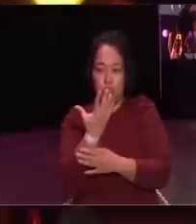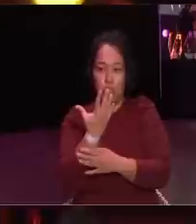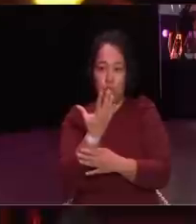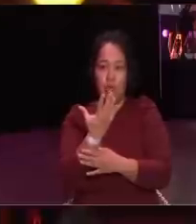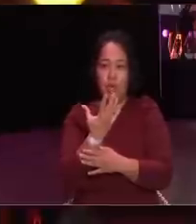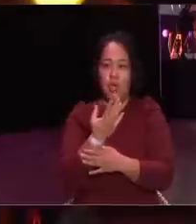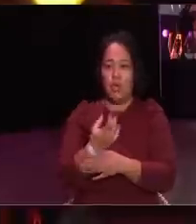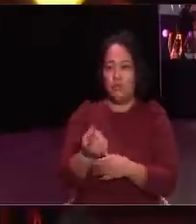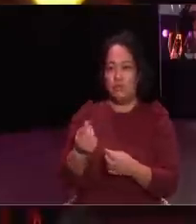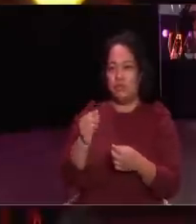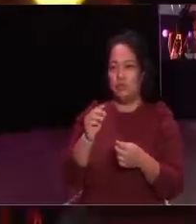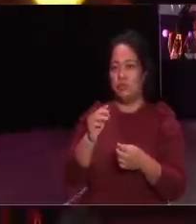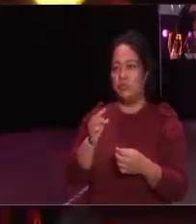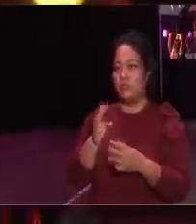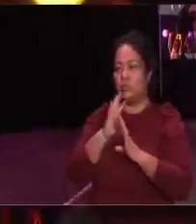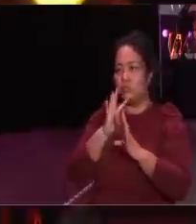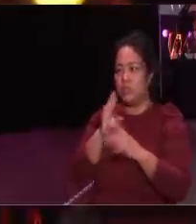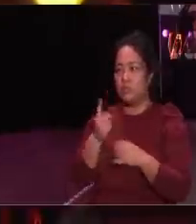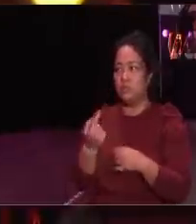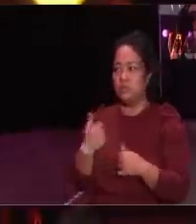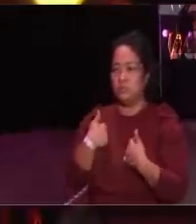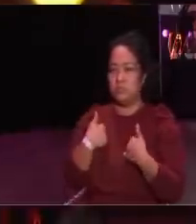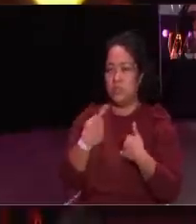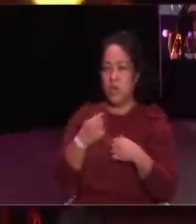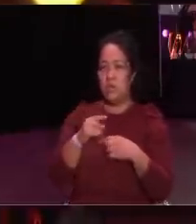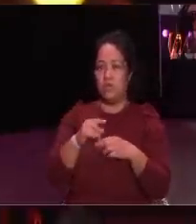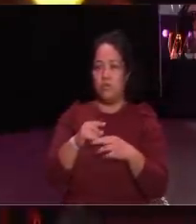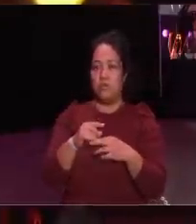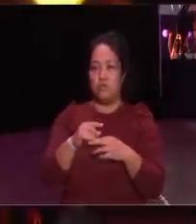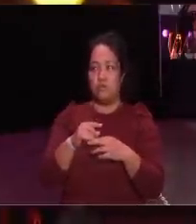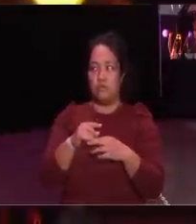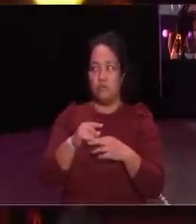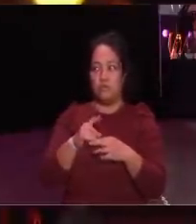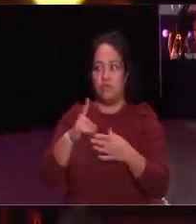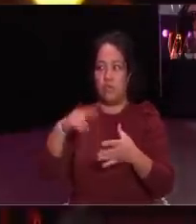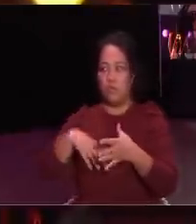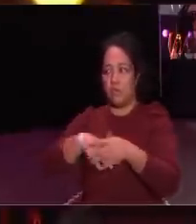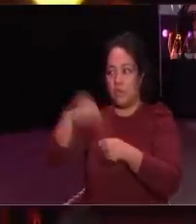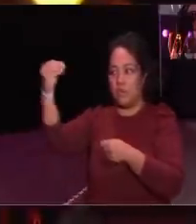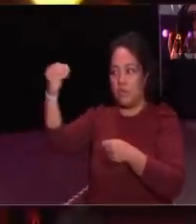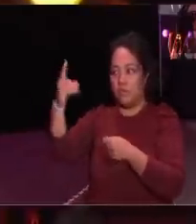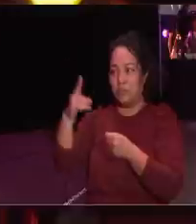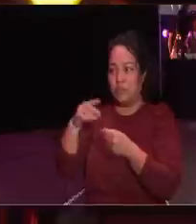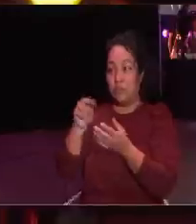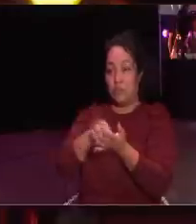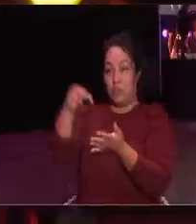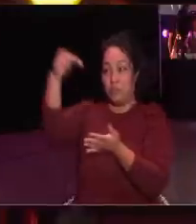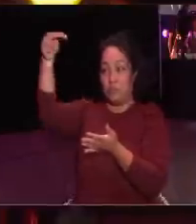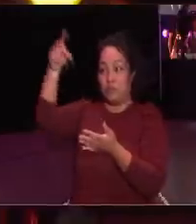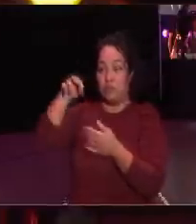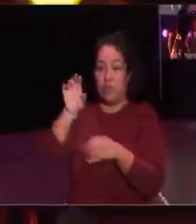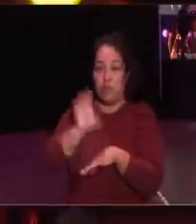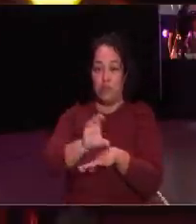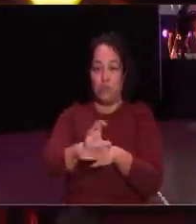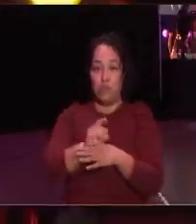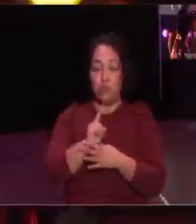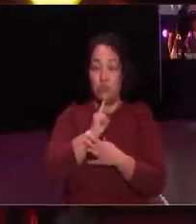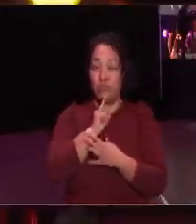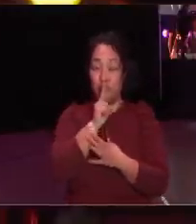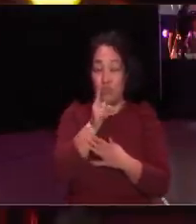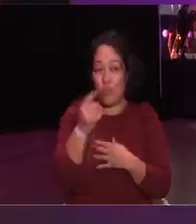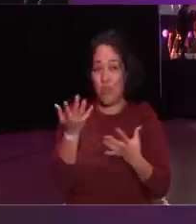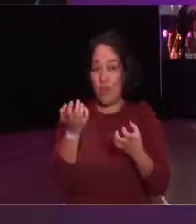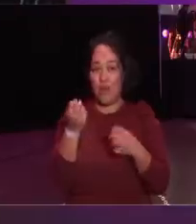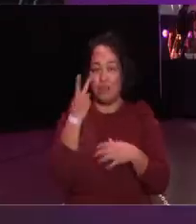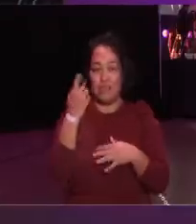la iglesia. Speak to me of the rapture of the church. Pero si me quiere ver realmente emocionado, but if you truly want to see me excited, hábleme del poder de